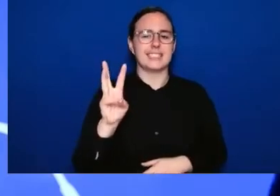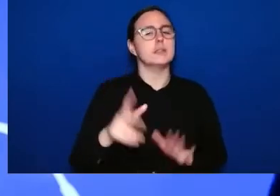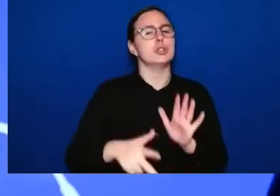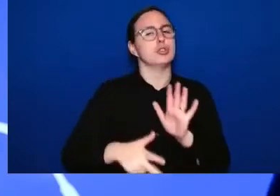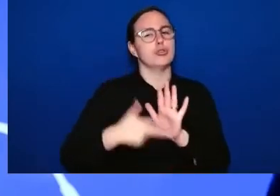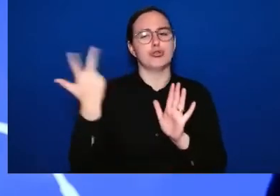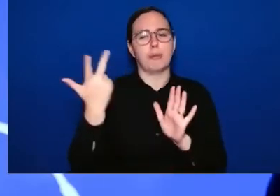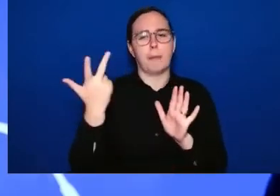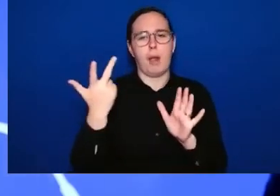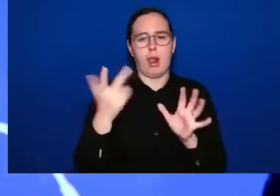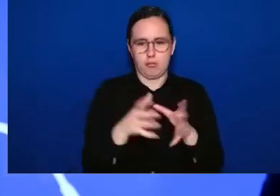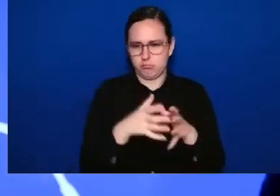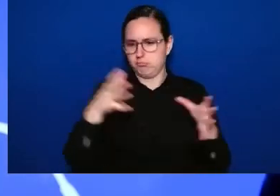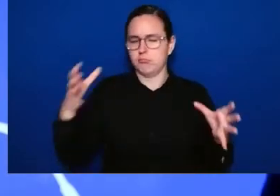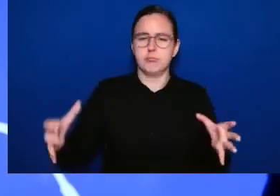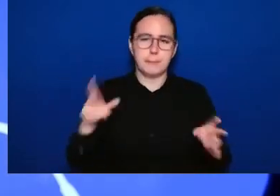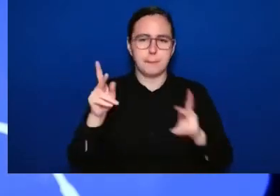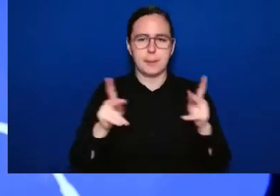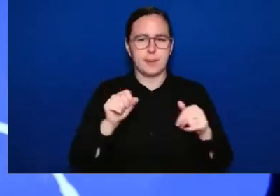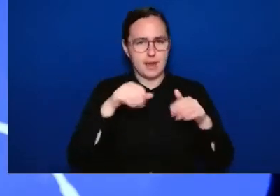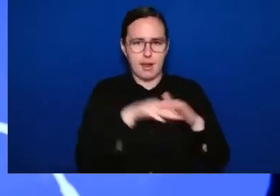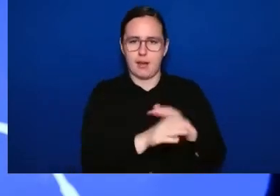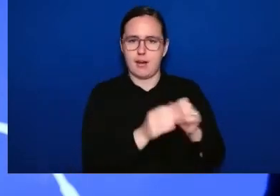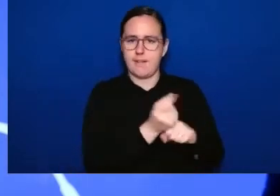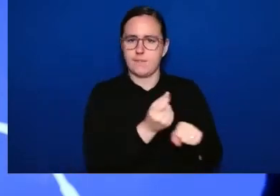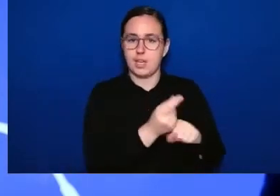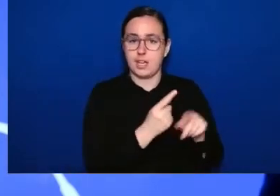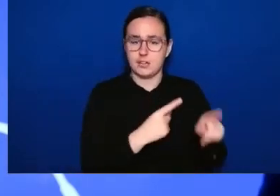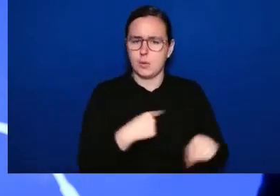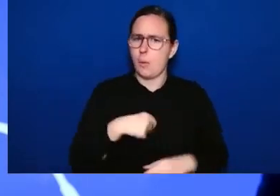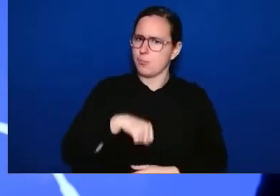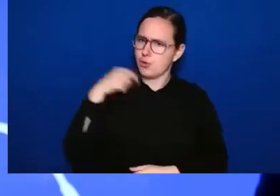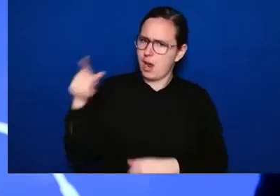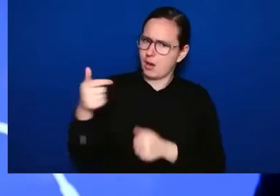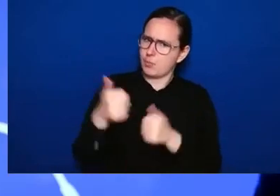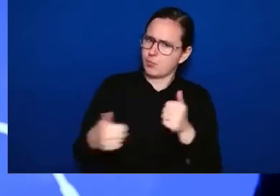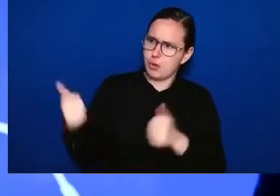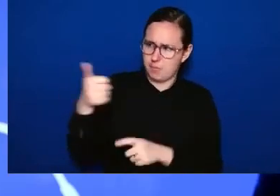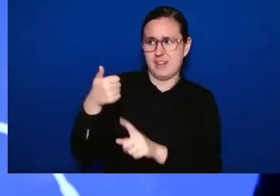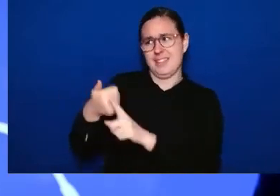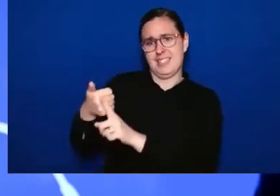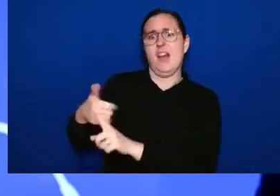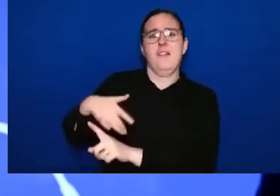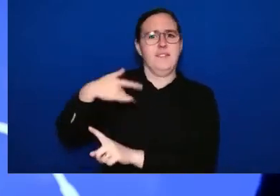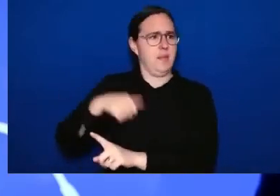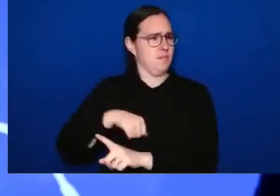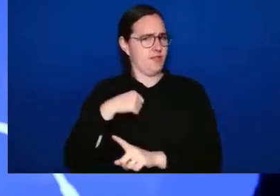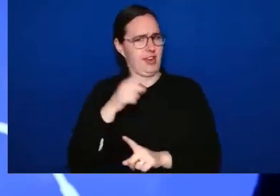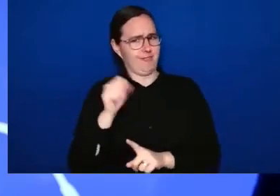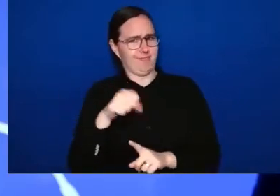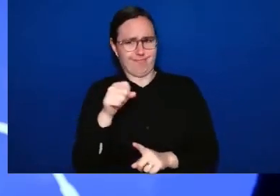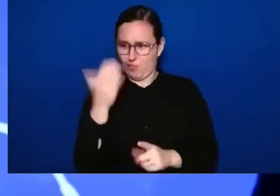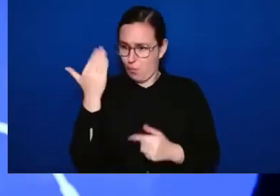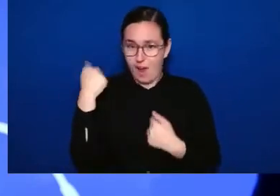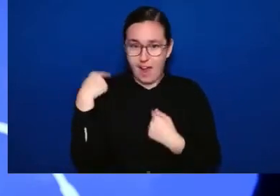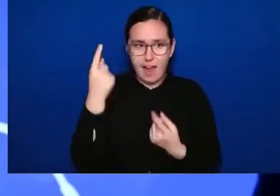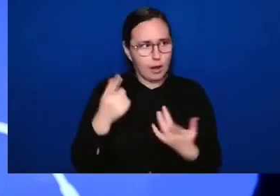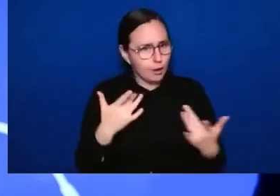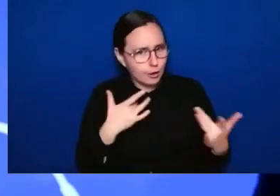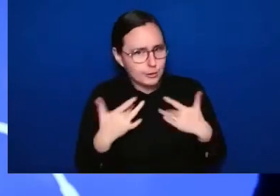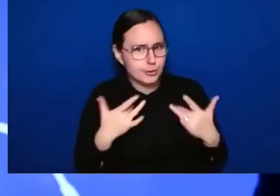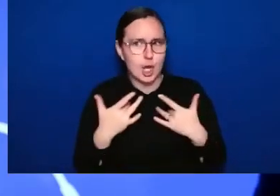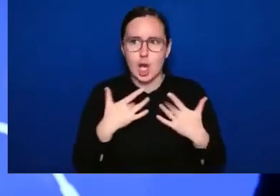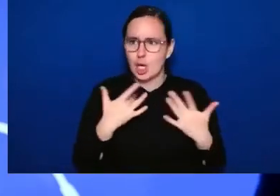the Premier is, as he has been a consistent advocate on this question, are very proud of this approach.